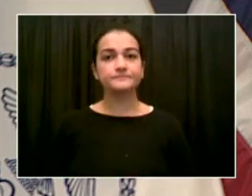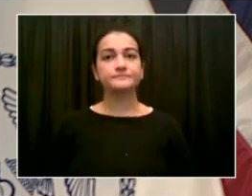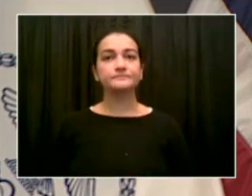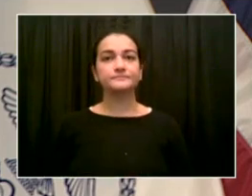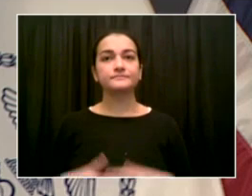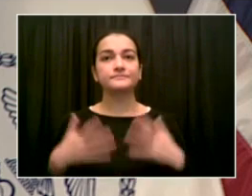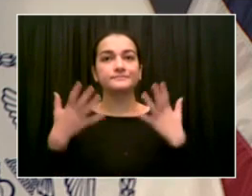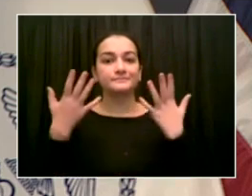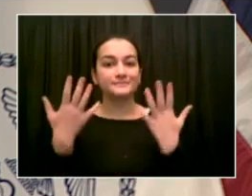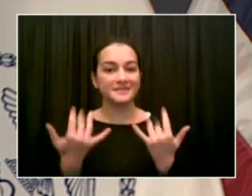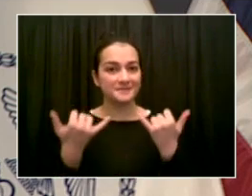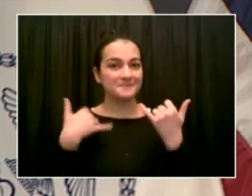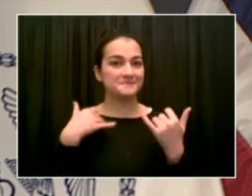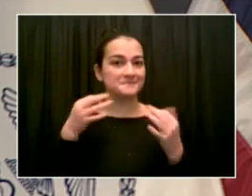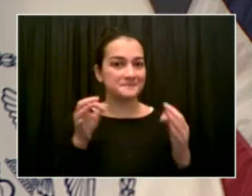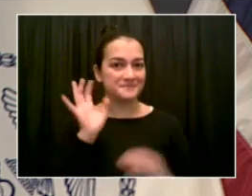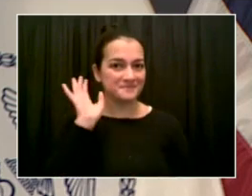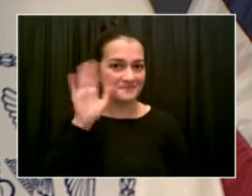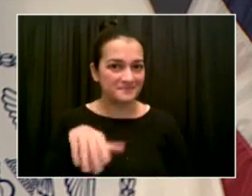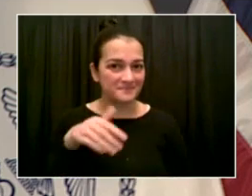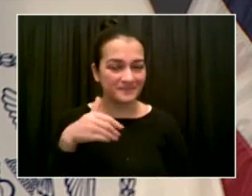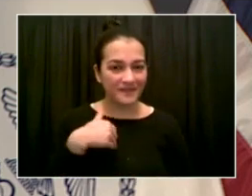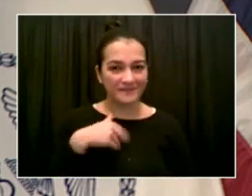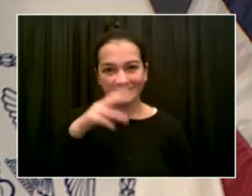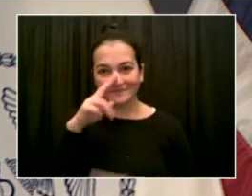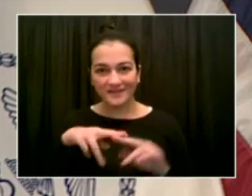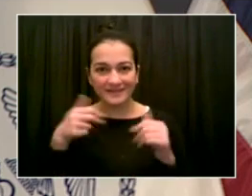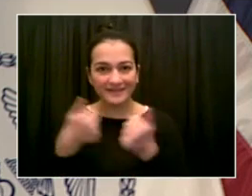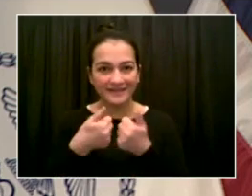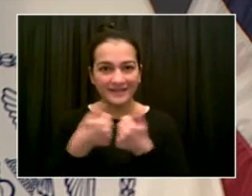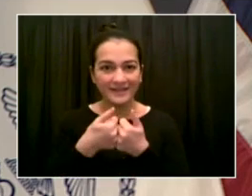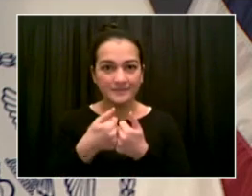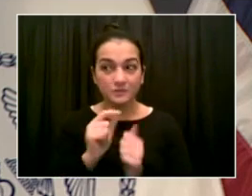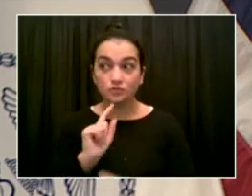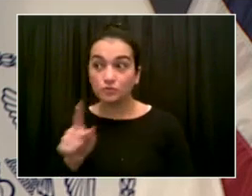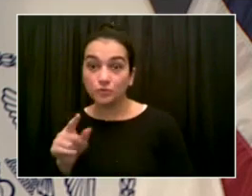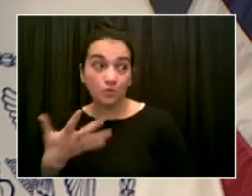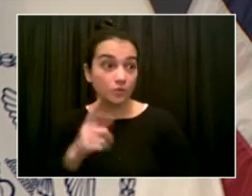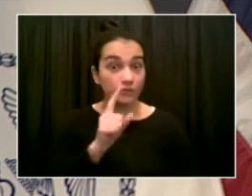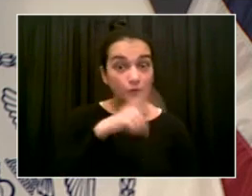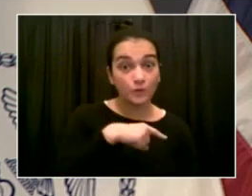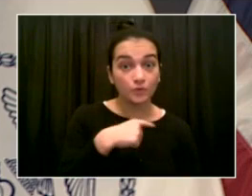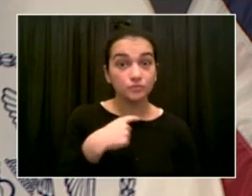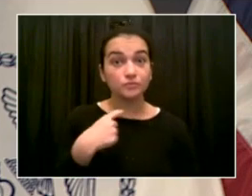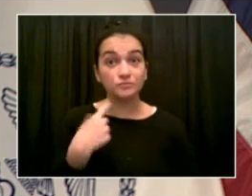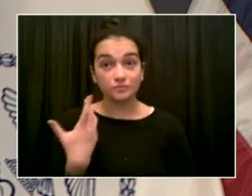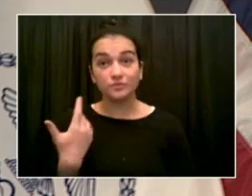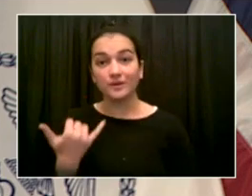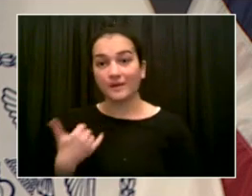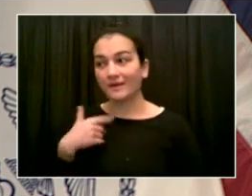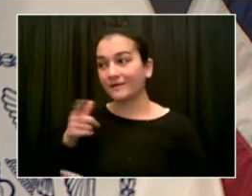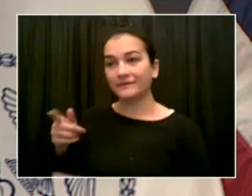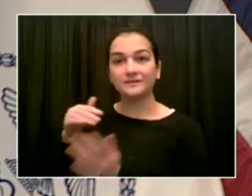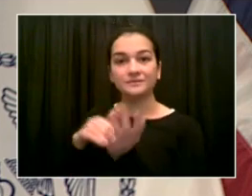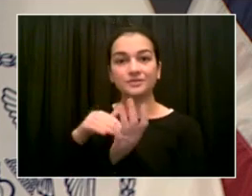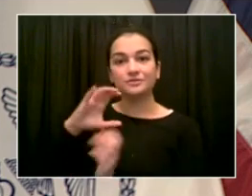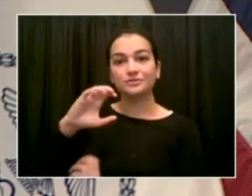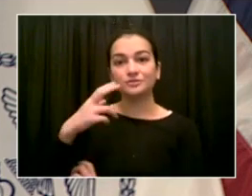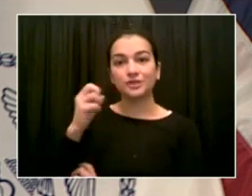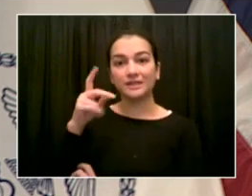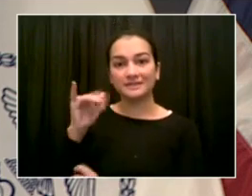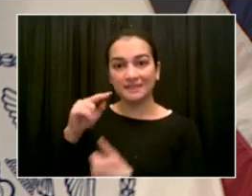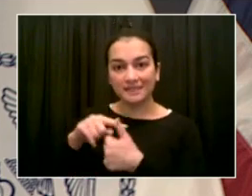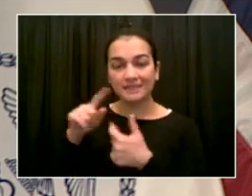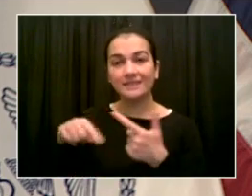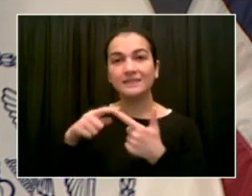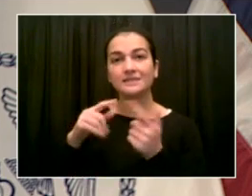to really lay out the facts. Dr. Choksi, you are up first. You are the first myth buster. Dr. Choksi,